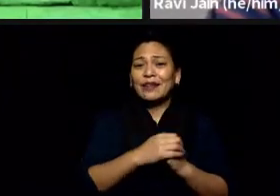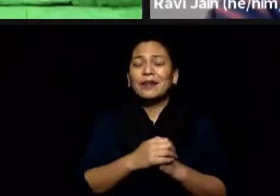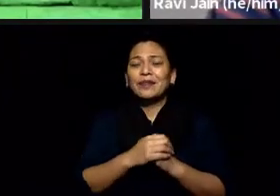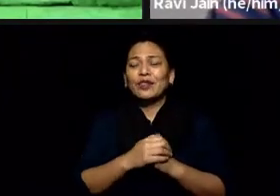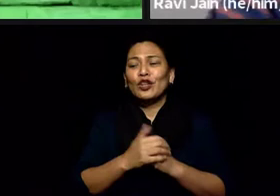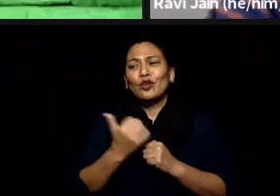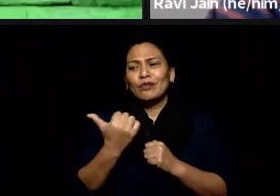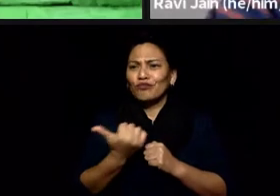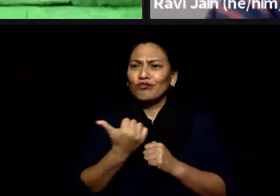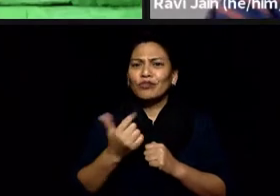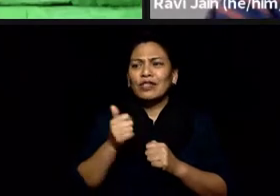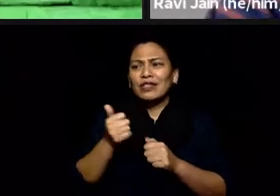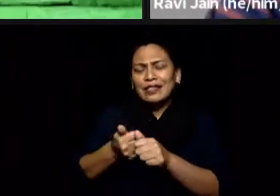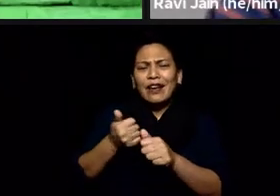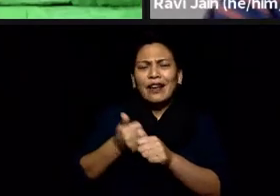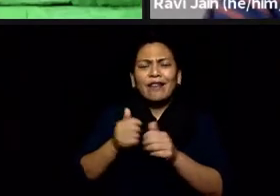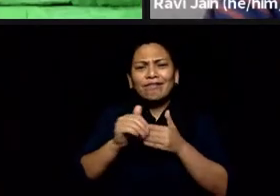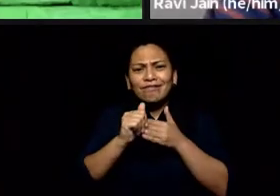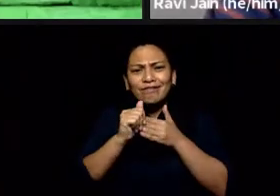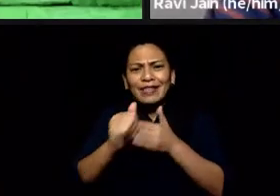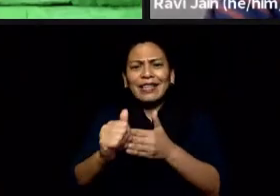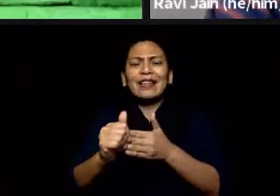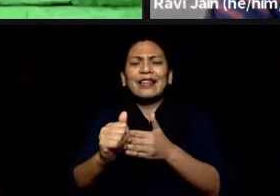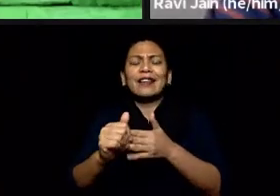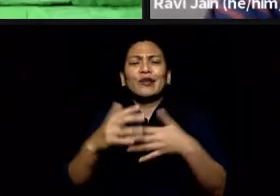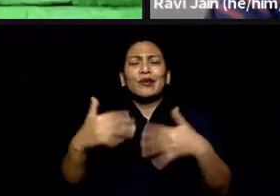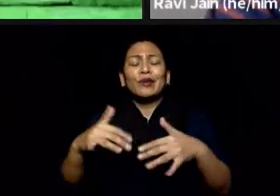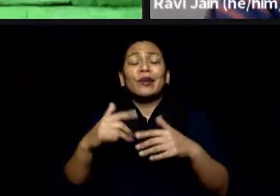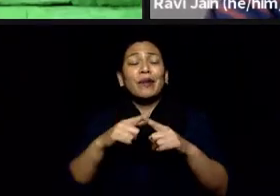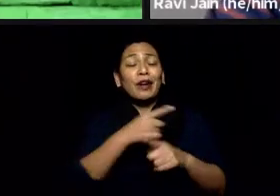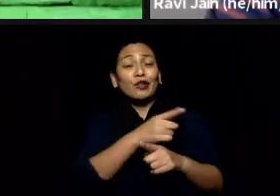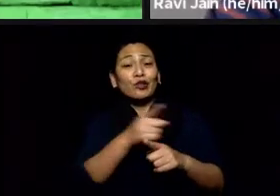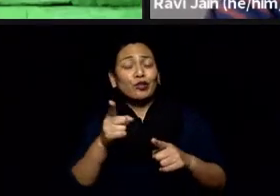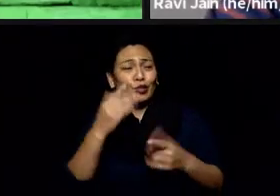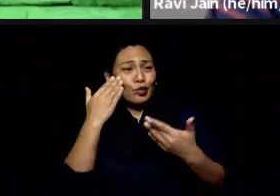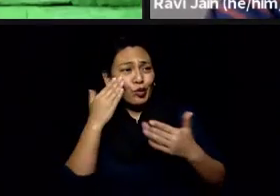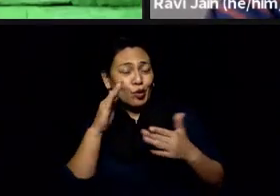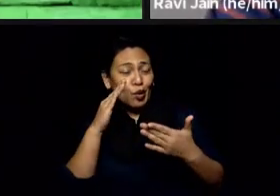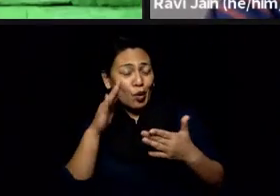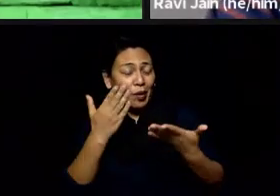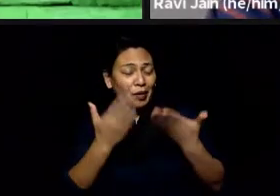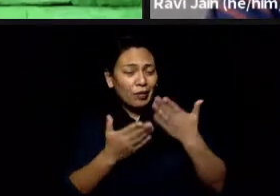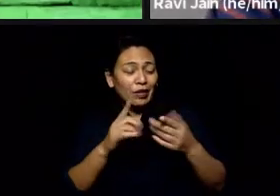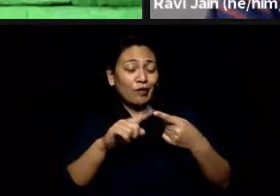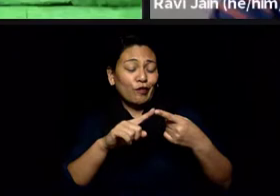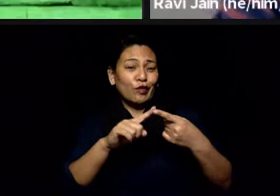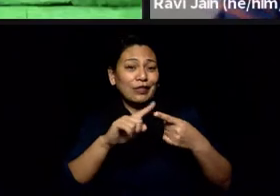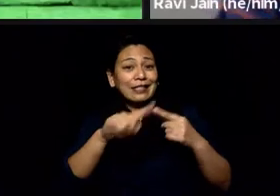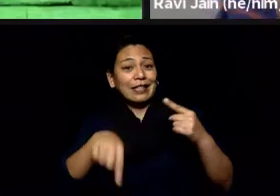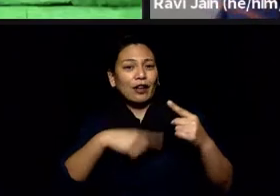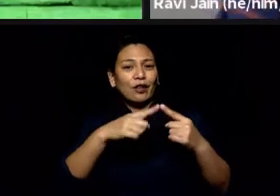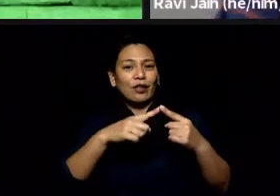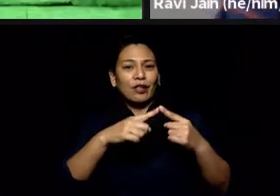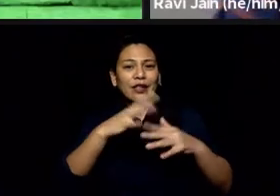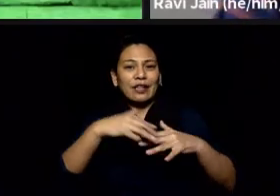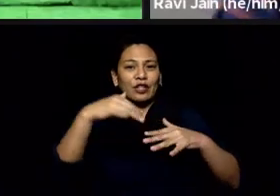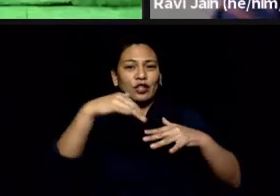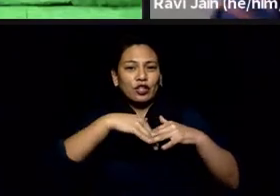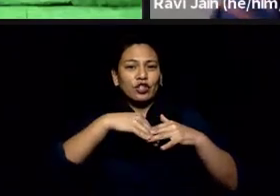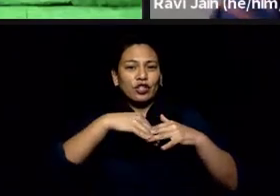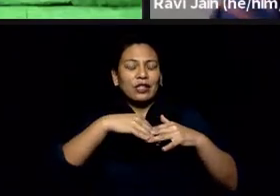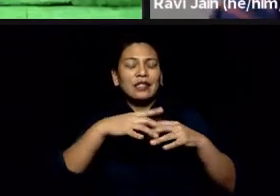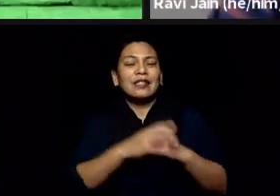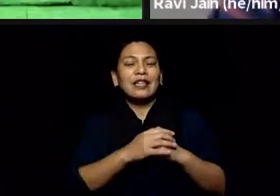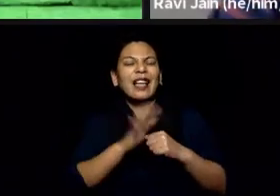you've ferociously spearheaded. For those who don't know, the first was Indigeneity, which out of that